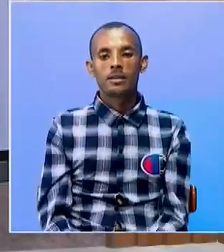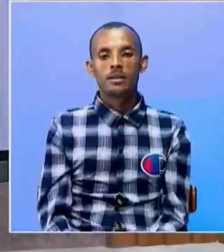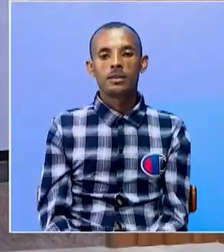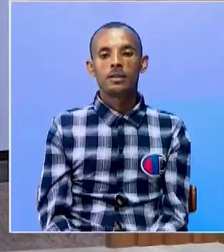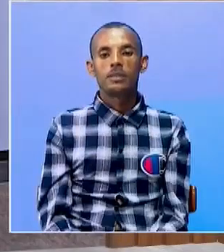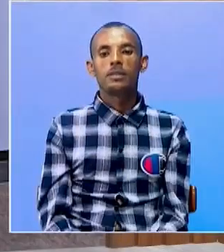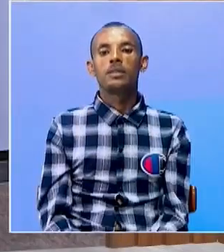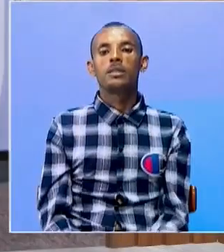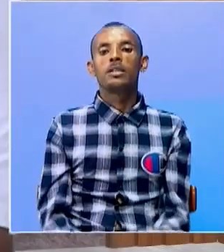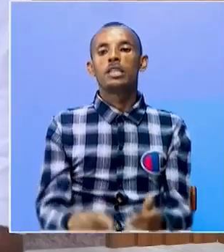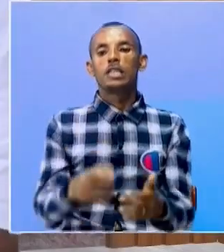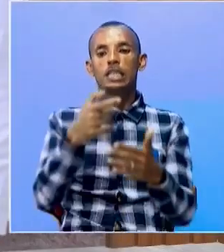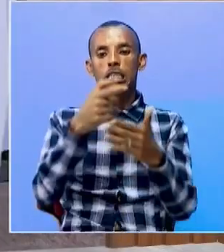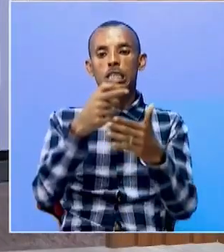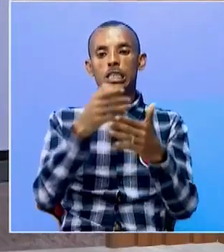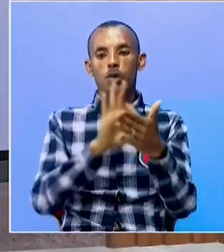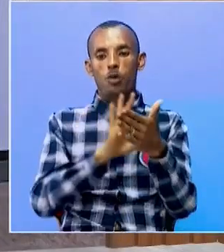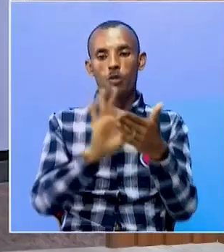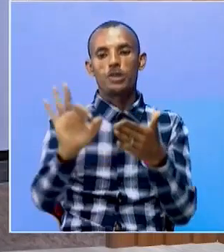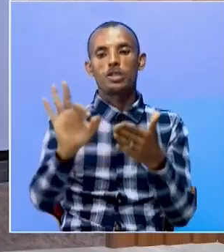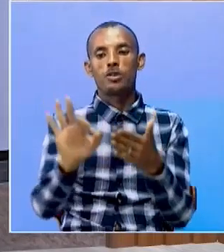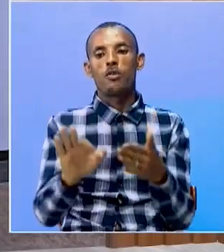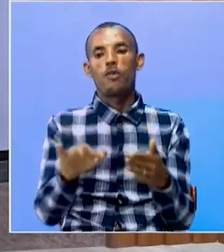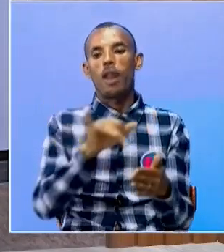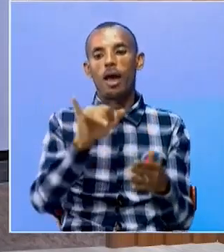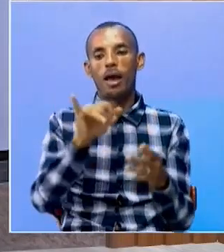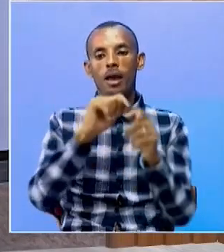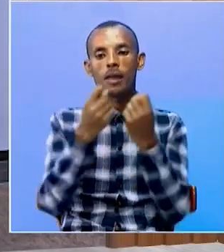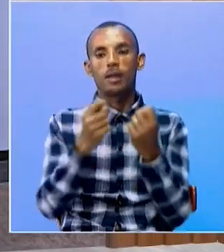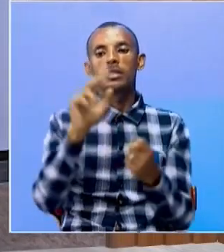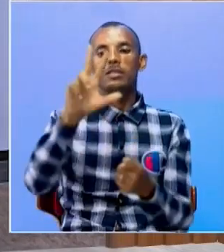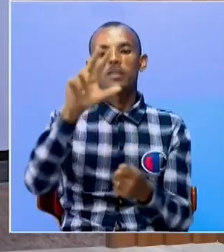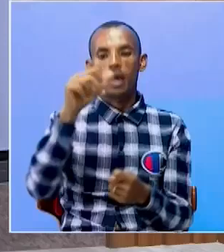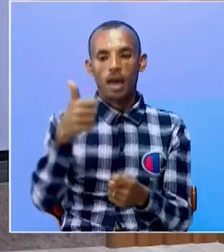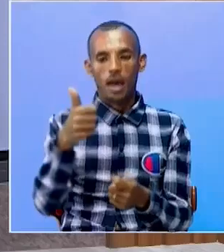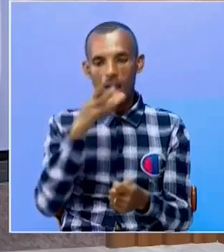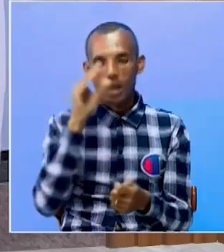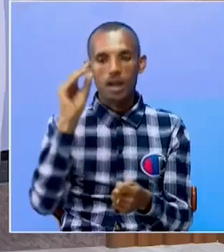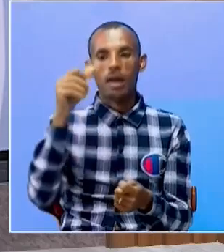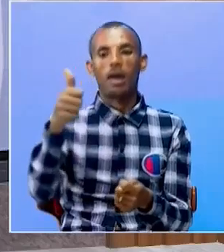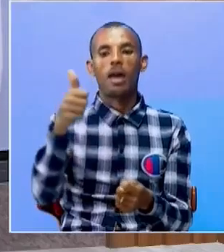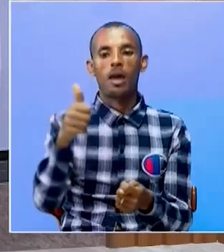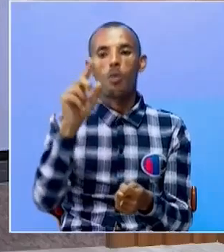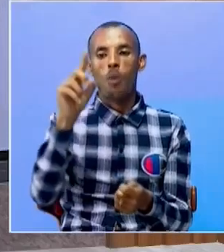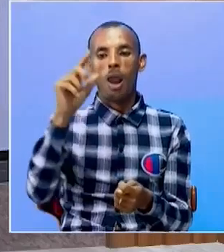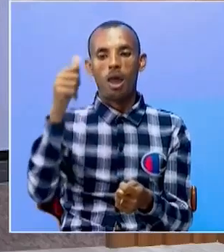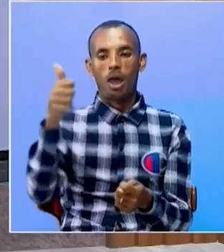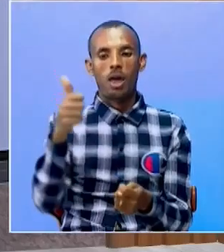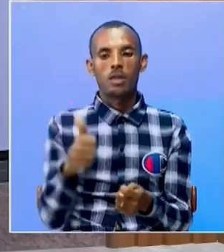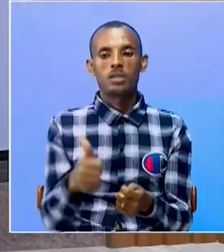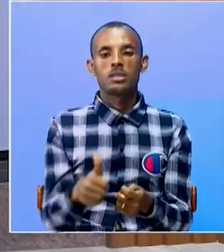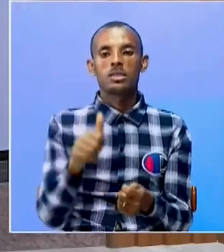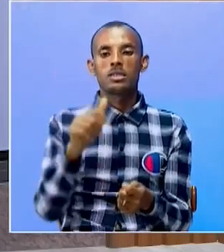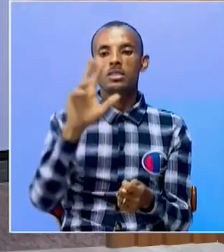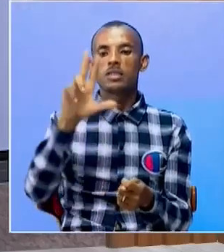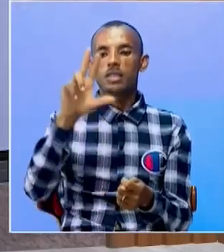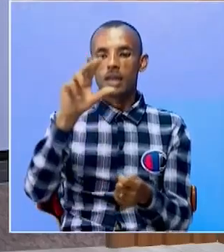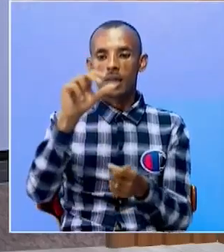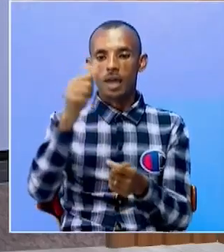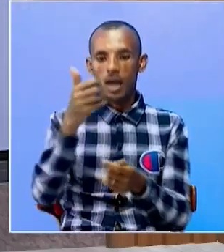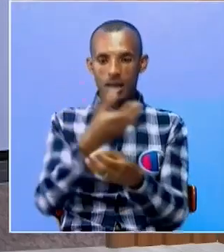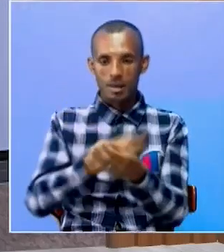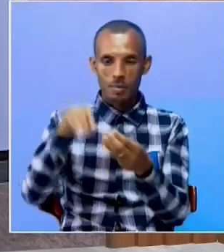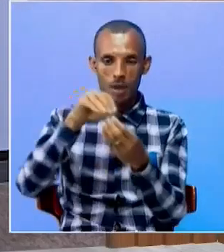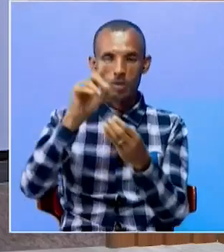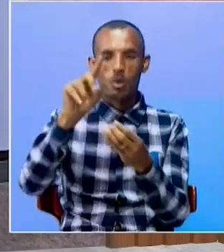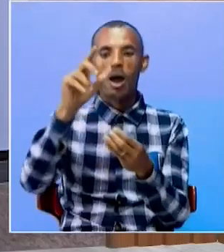the coefficient of the like terms. You have 3a here. This is a means 1a. 3a plus 1a.